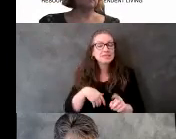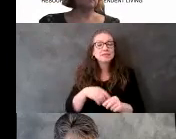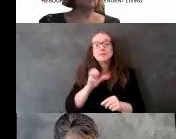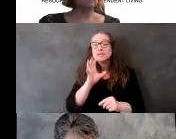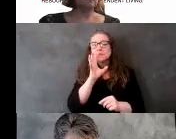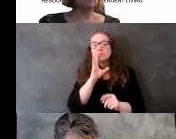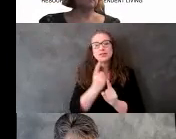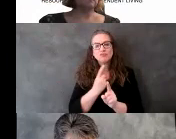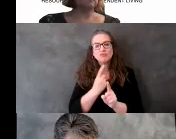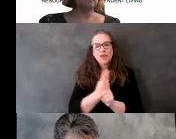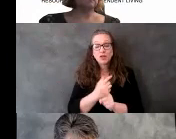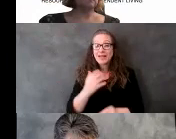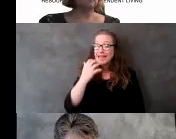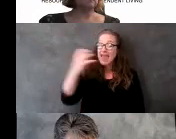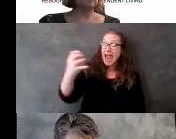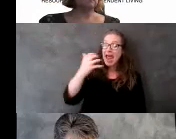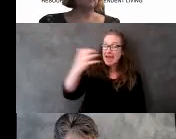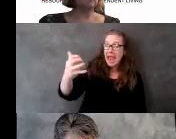might even hurt.